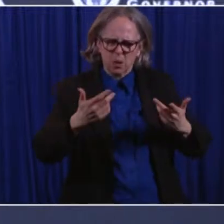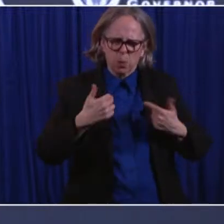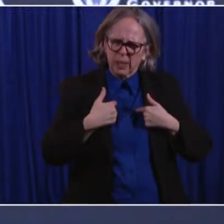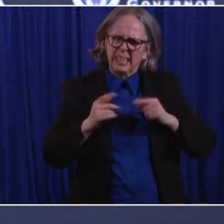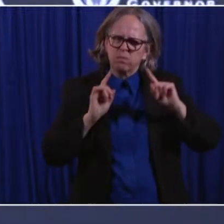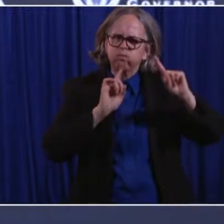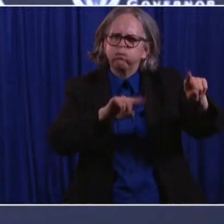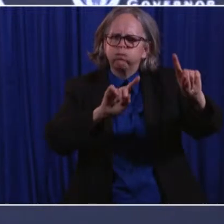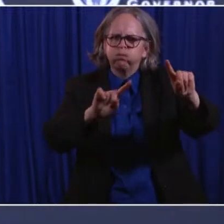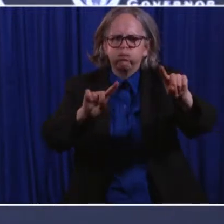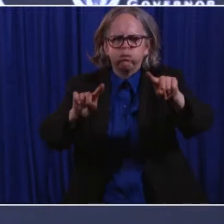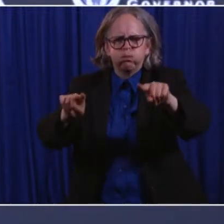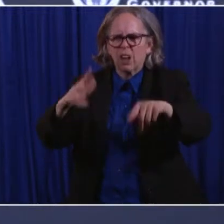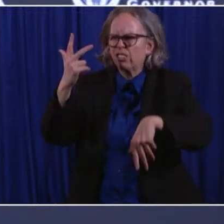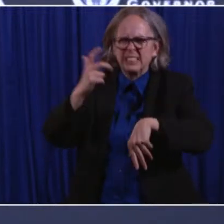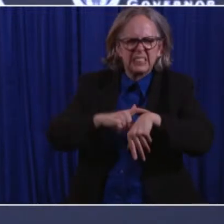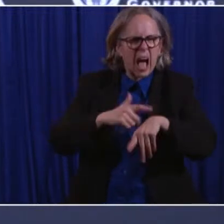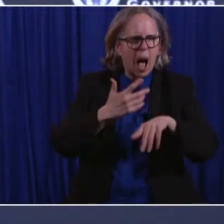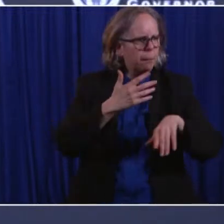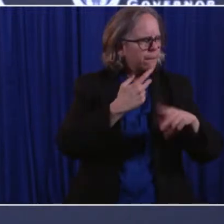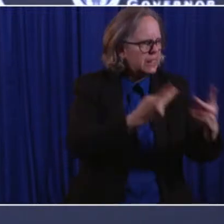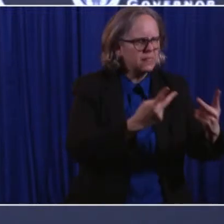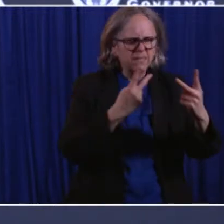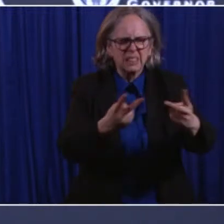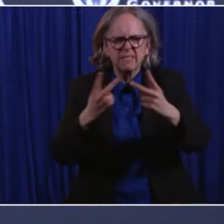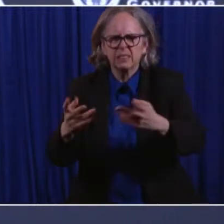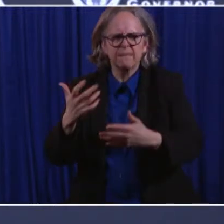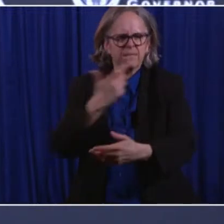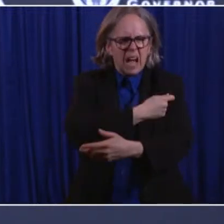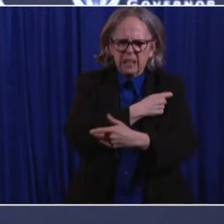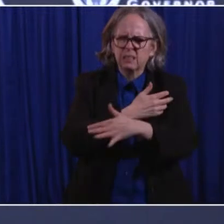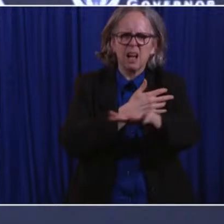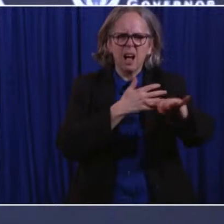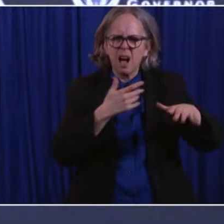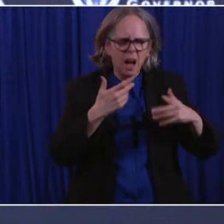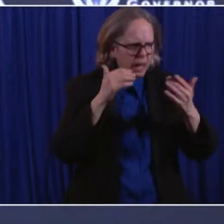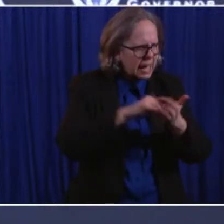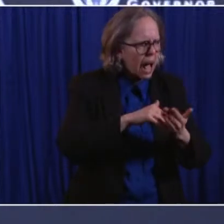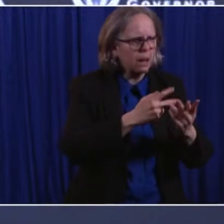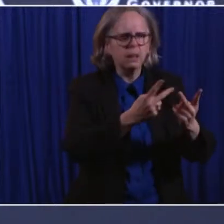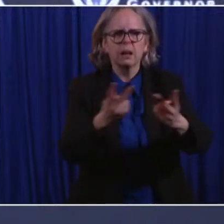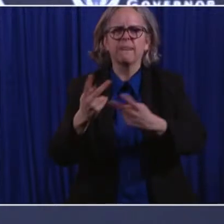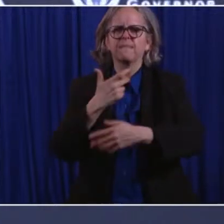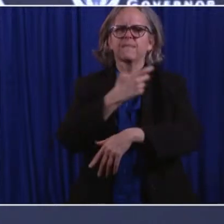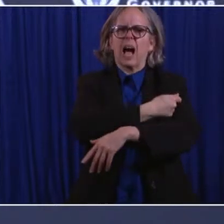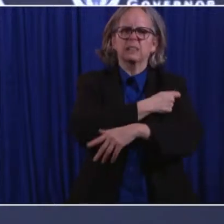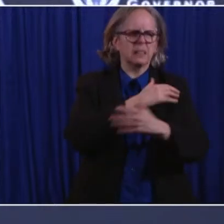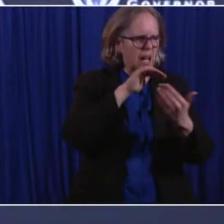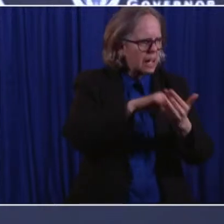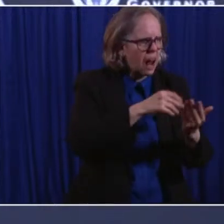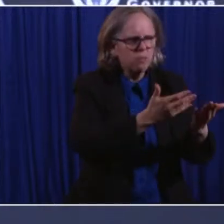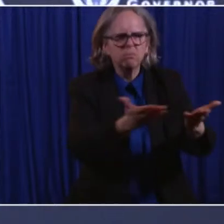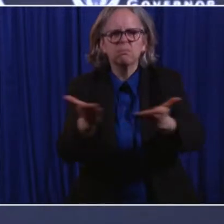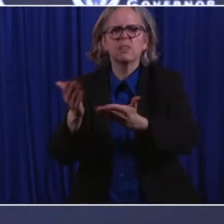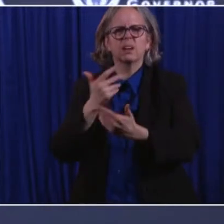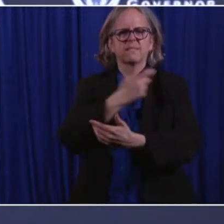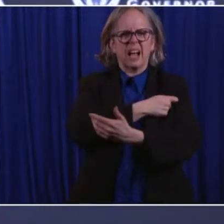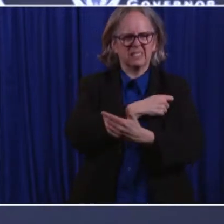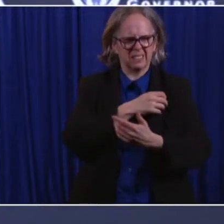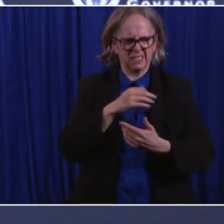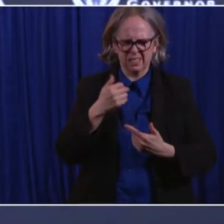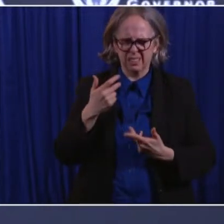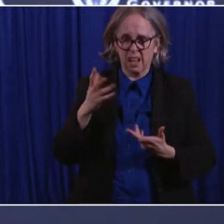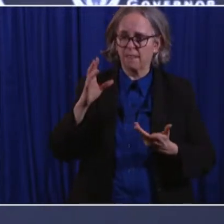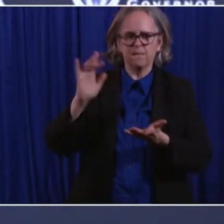sending the vaccine into the nursing home and letting them vaccinate people in that nursing home. So nursing homes have to remain vigilant. They have